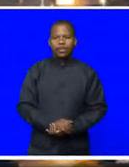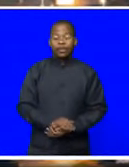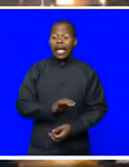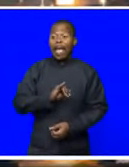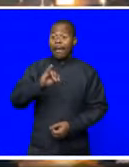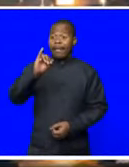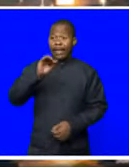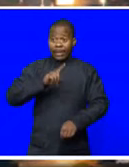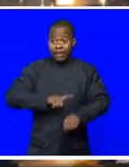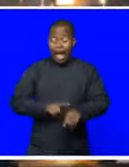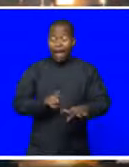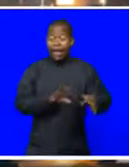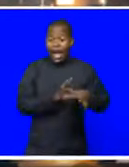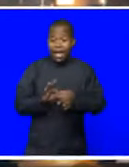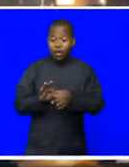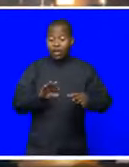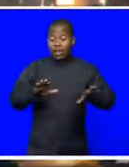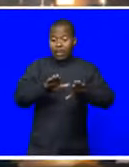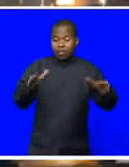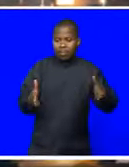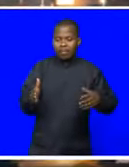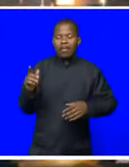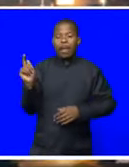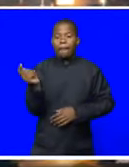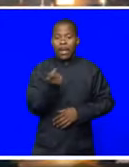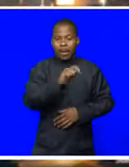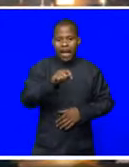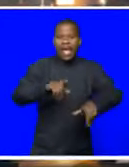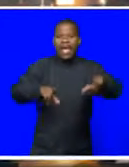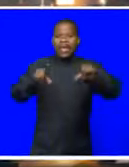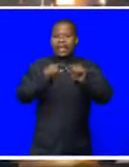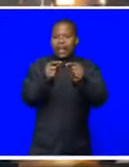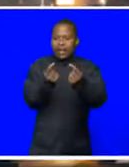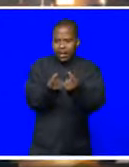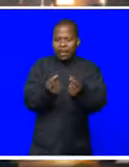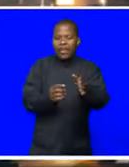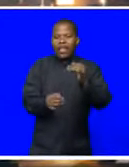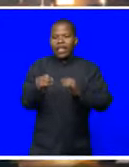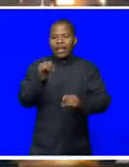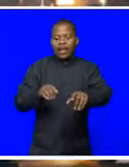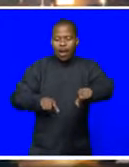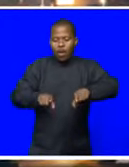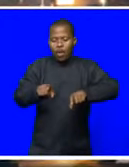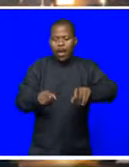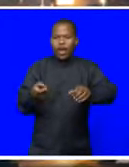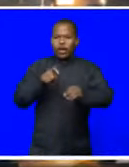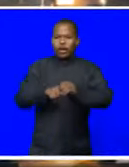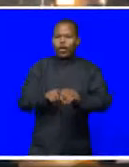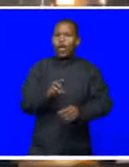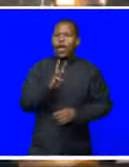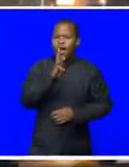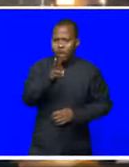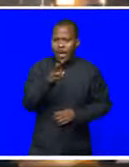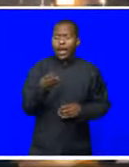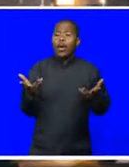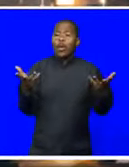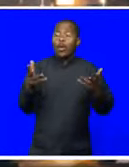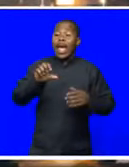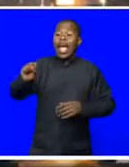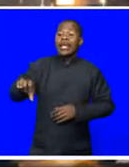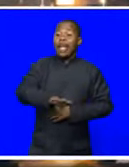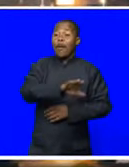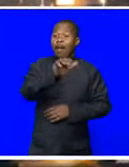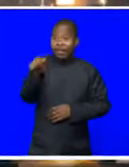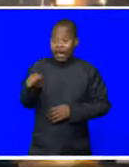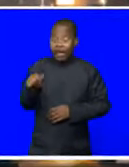sports. Table tennis will, for the first time in the history of the association, send a team to represent the country internationally, where they will partake